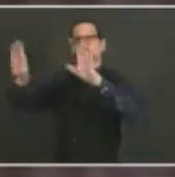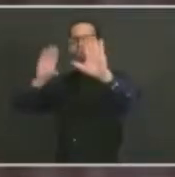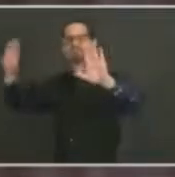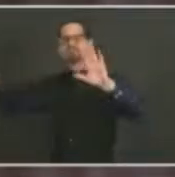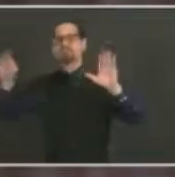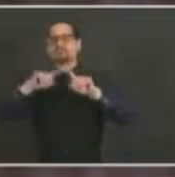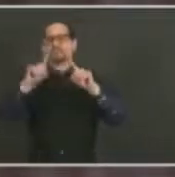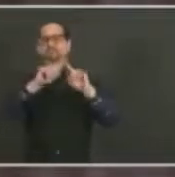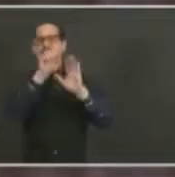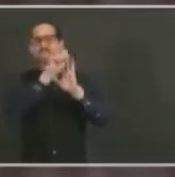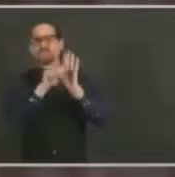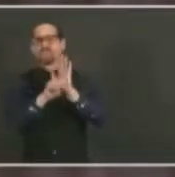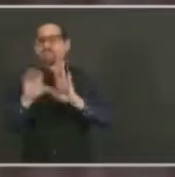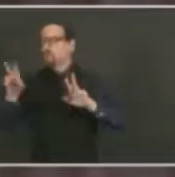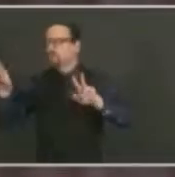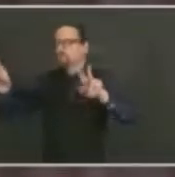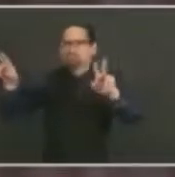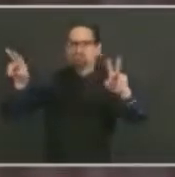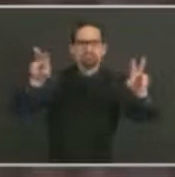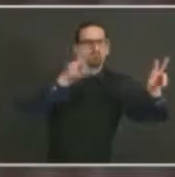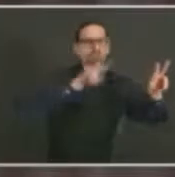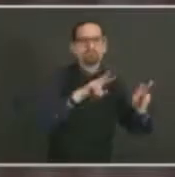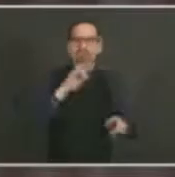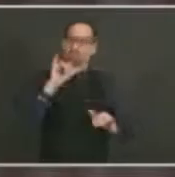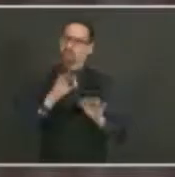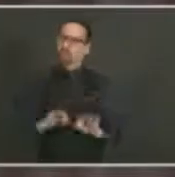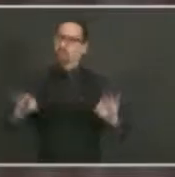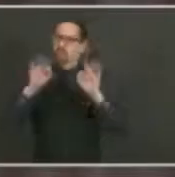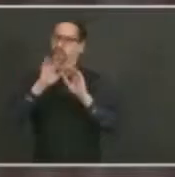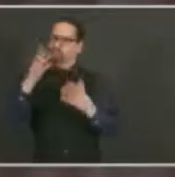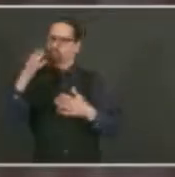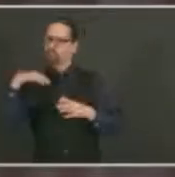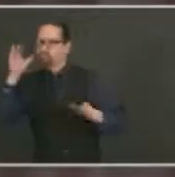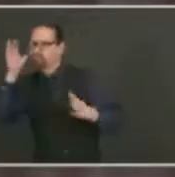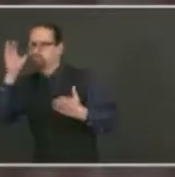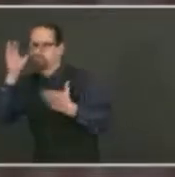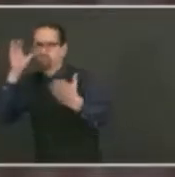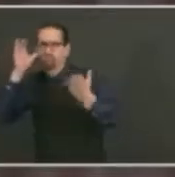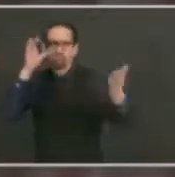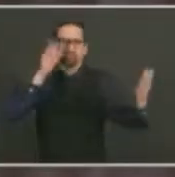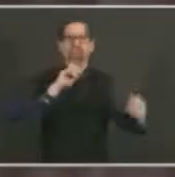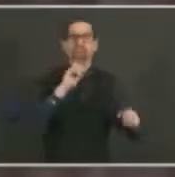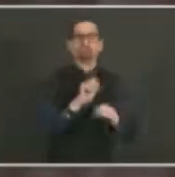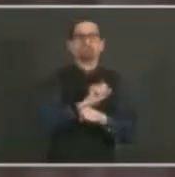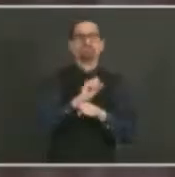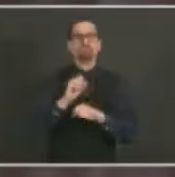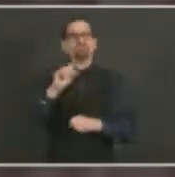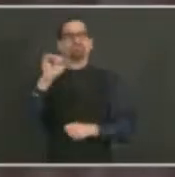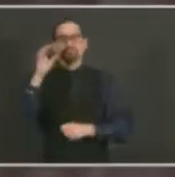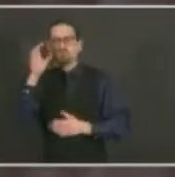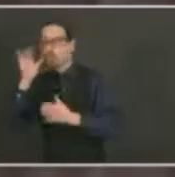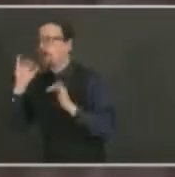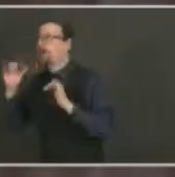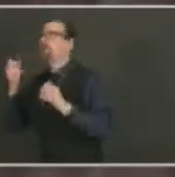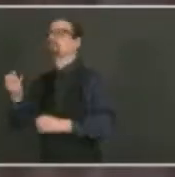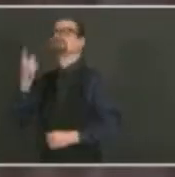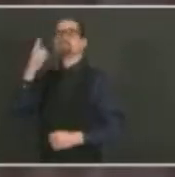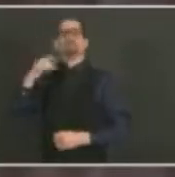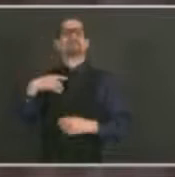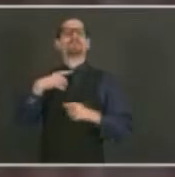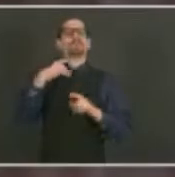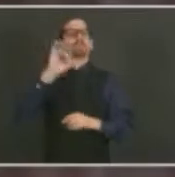weekend, I had the opportunity to tour operations in Central Falls, at Central Falls High School Vaccine